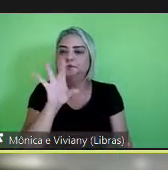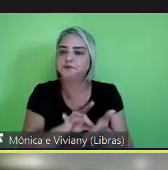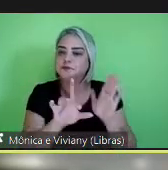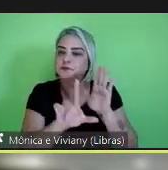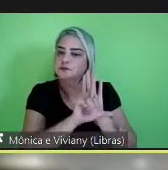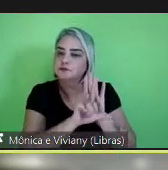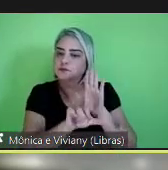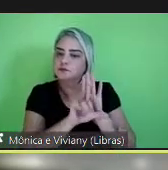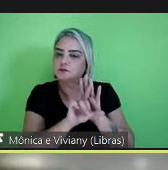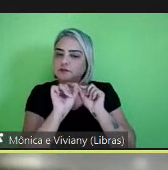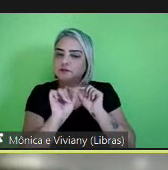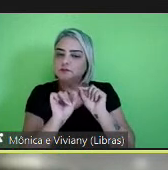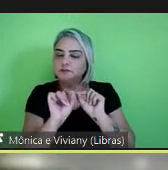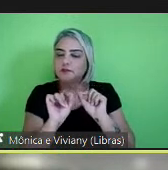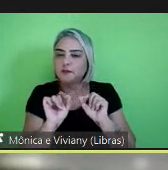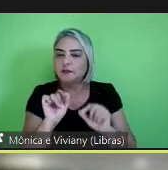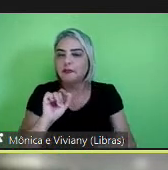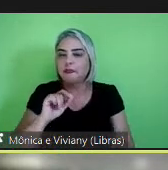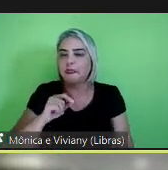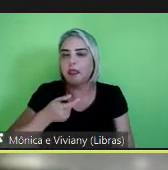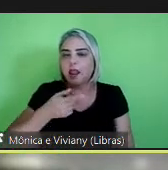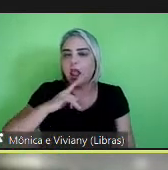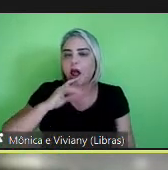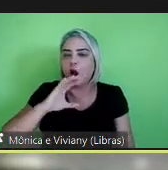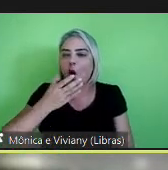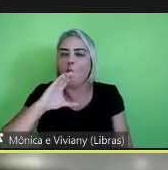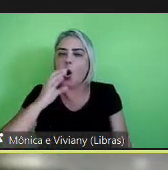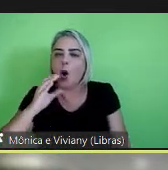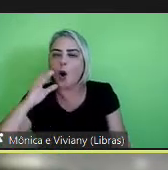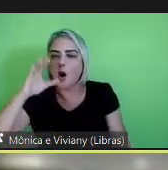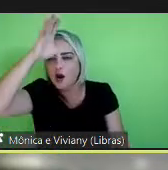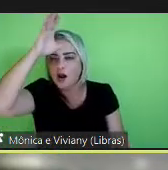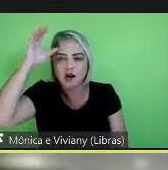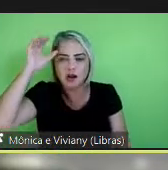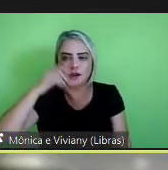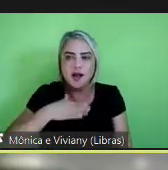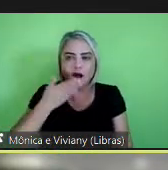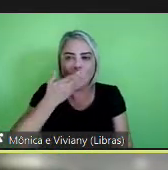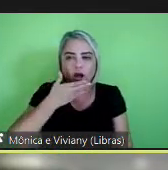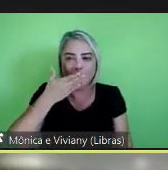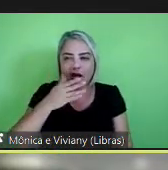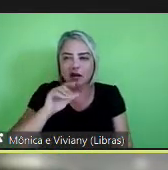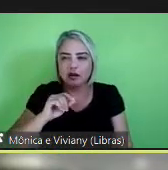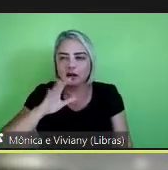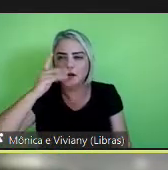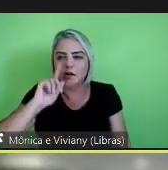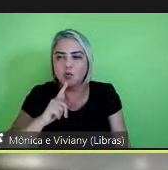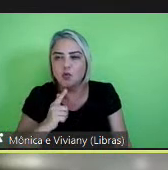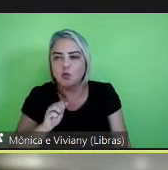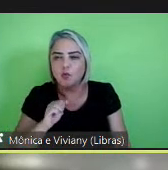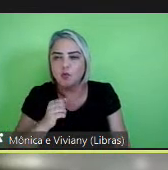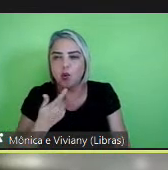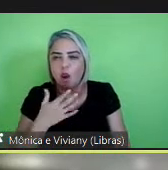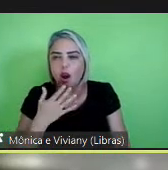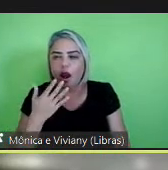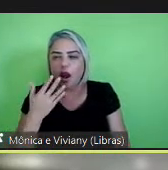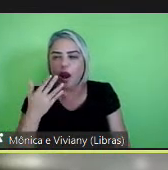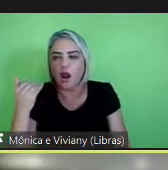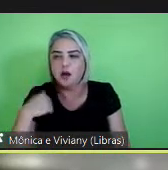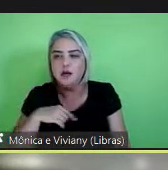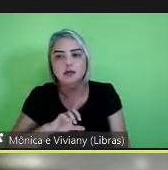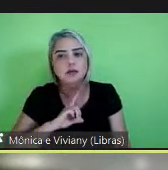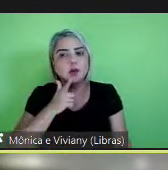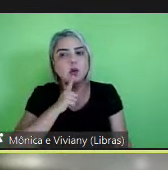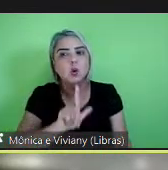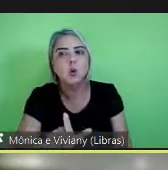industry levy to reduce the amount of sugar in fizzy drinks. But we've also introduced through healthcare, through